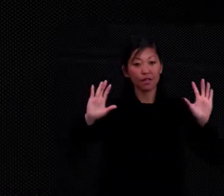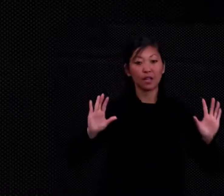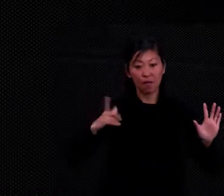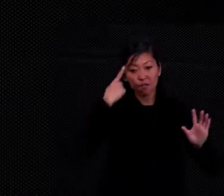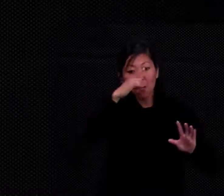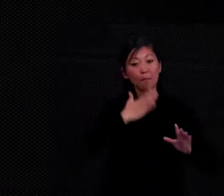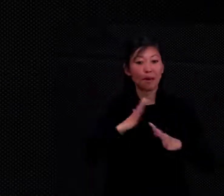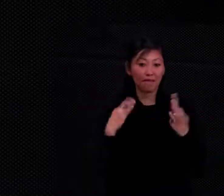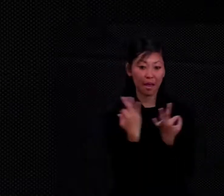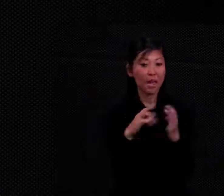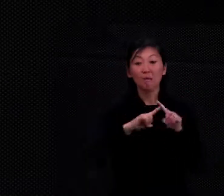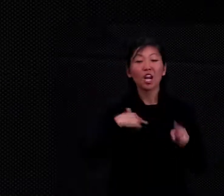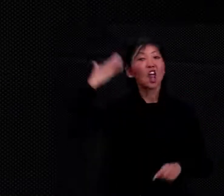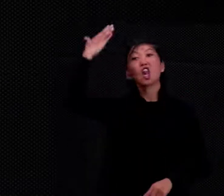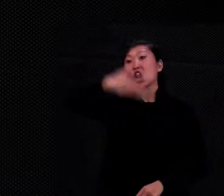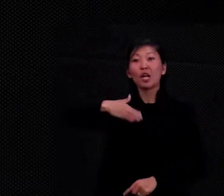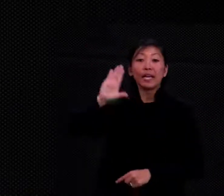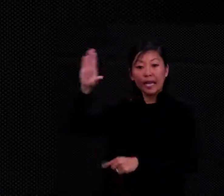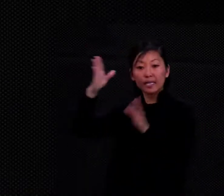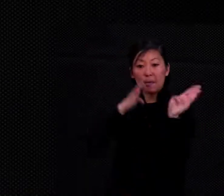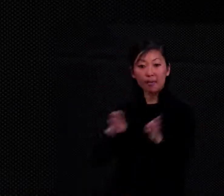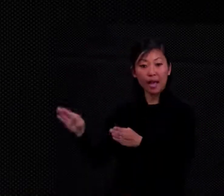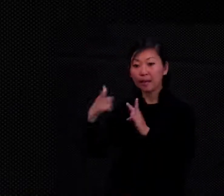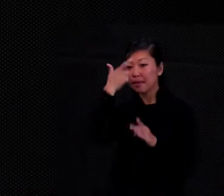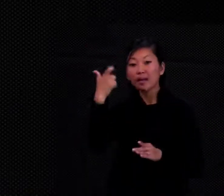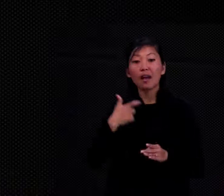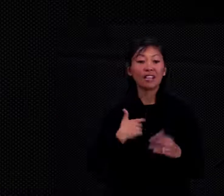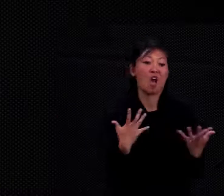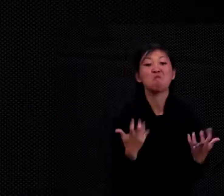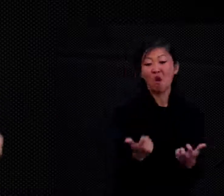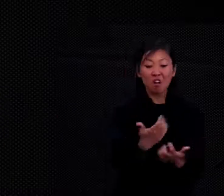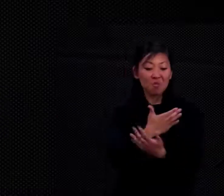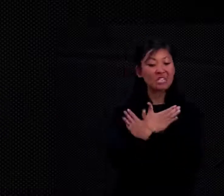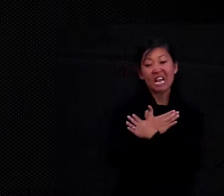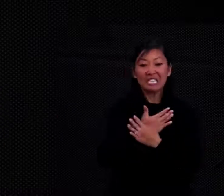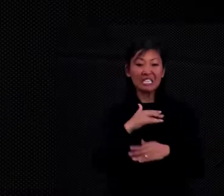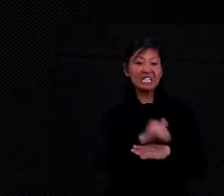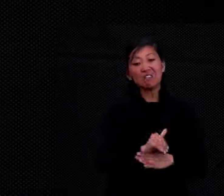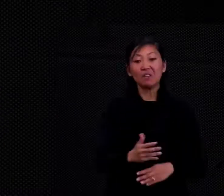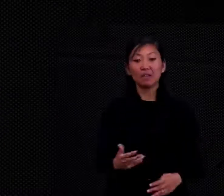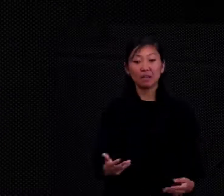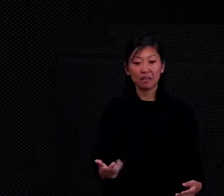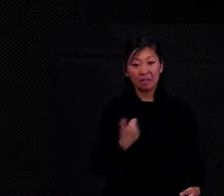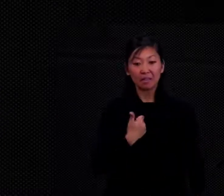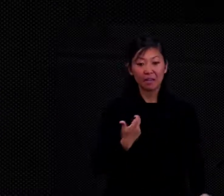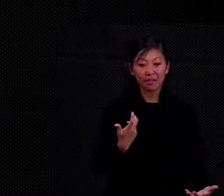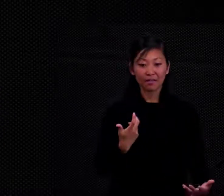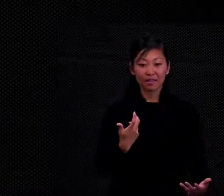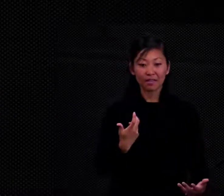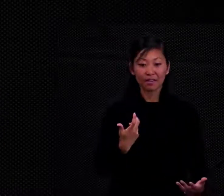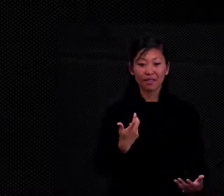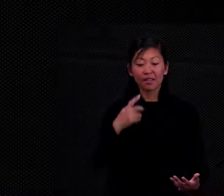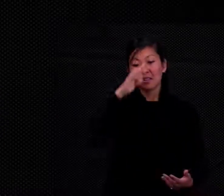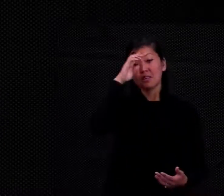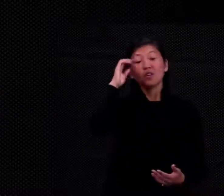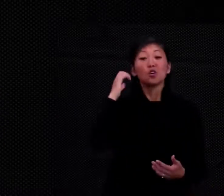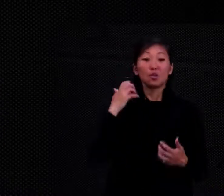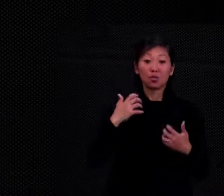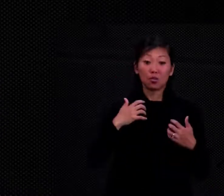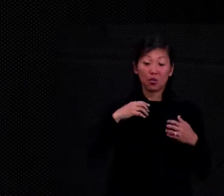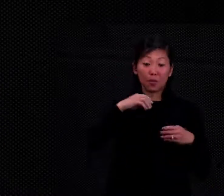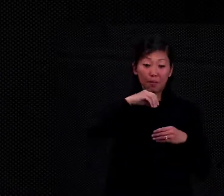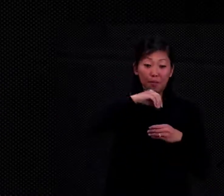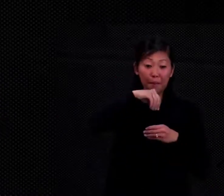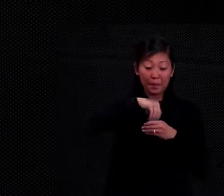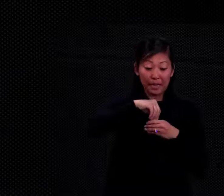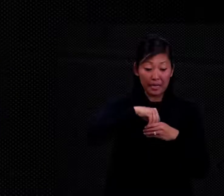it because I was ruled by my own desires. Beneath my war with people, the war for my heart was raging."